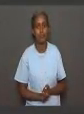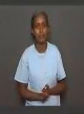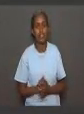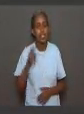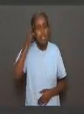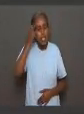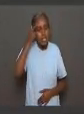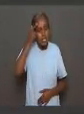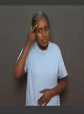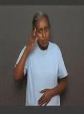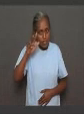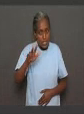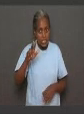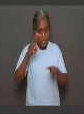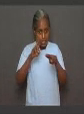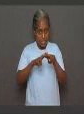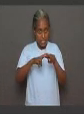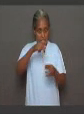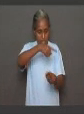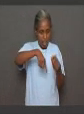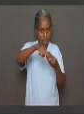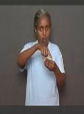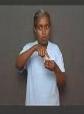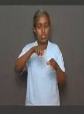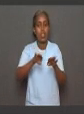Think of 3 seats around a table.